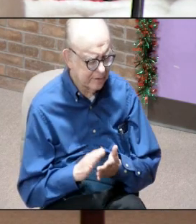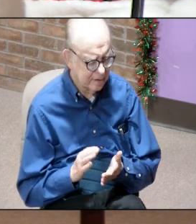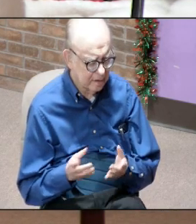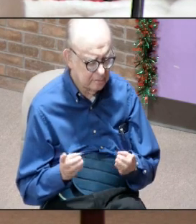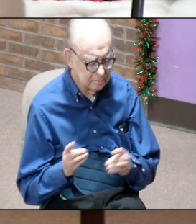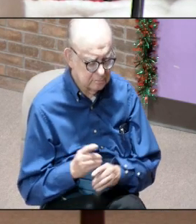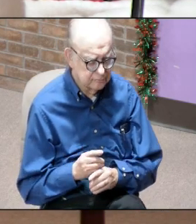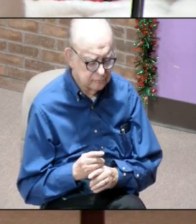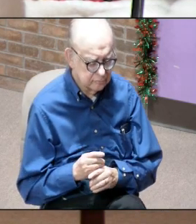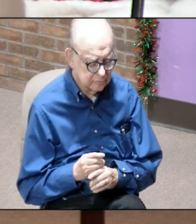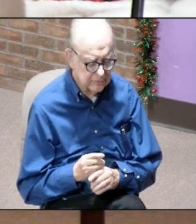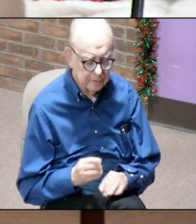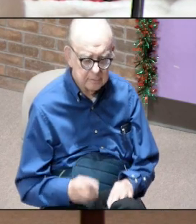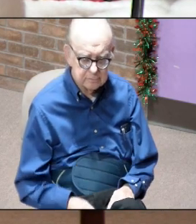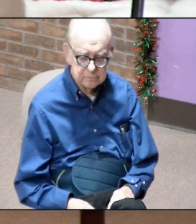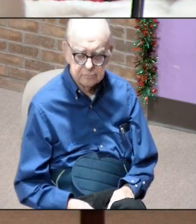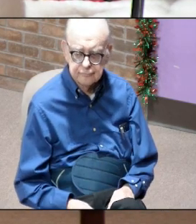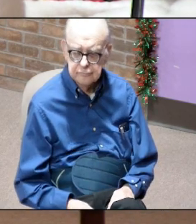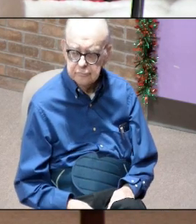Right?